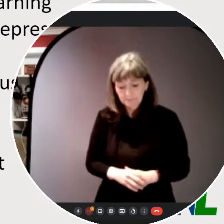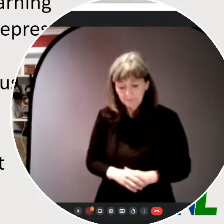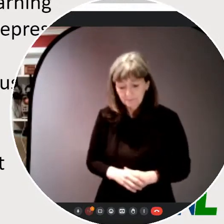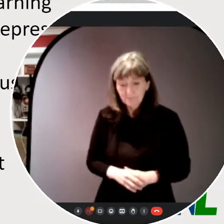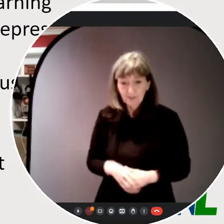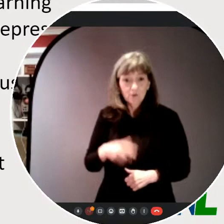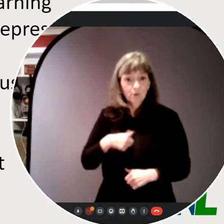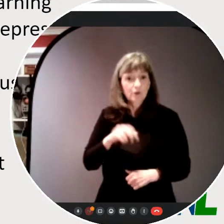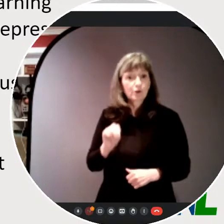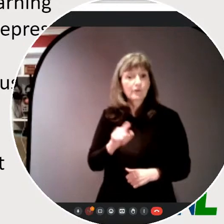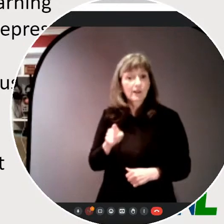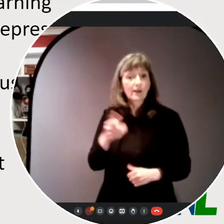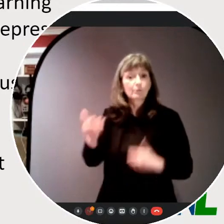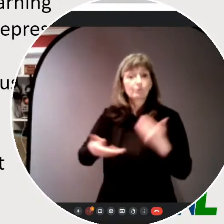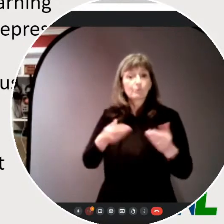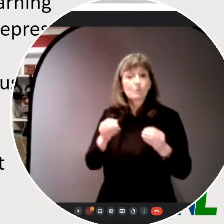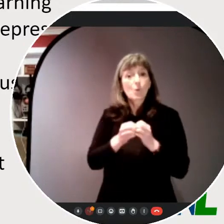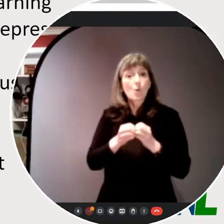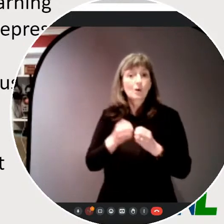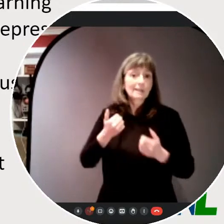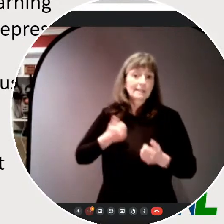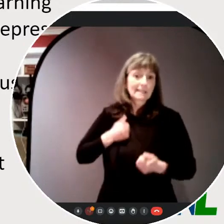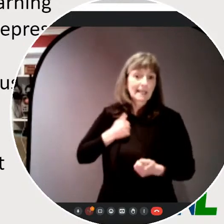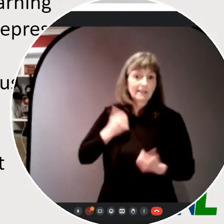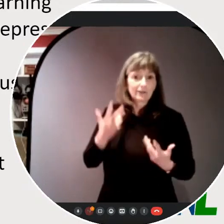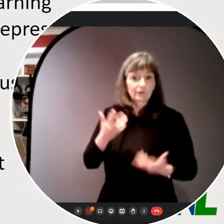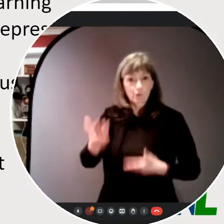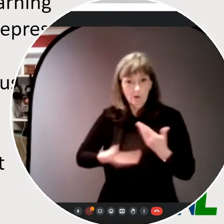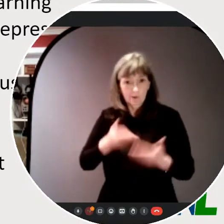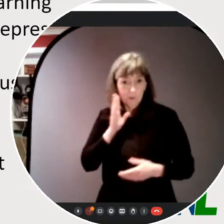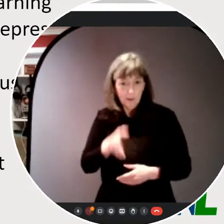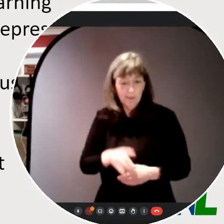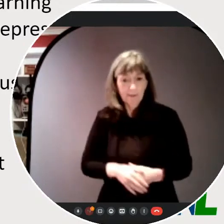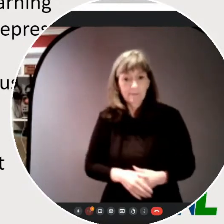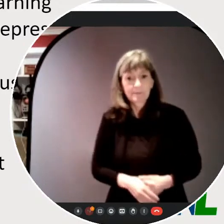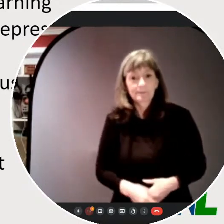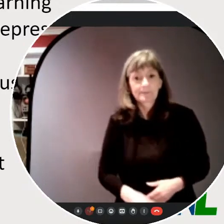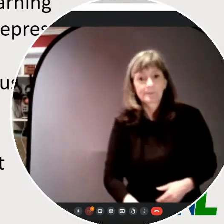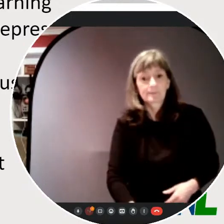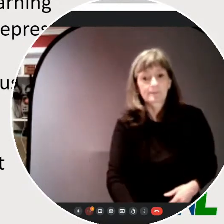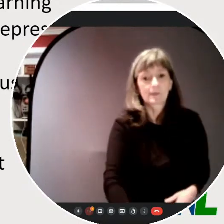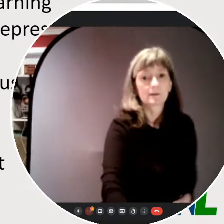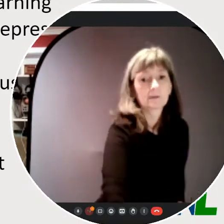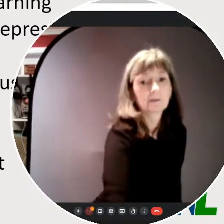province welcome new Canadians to our province.